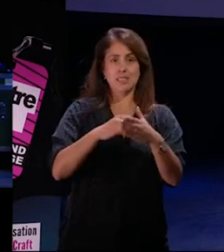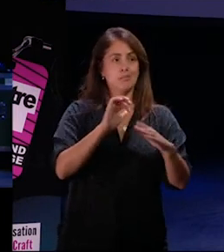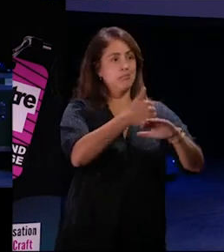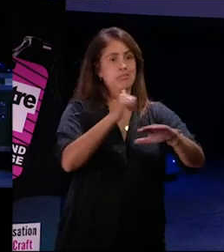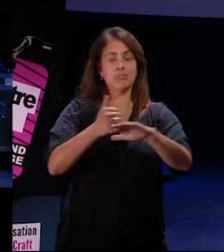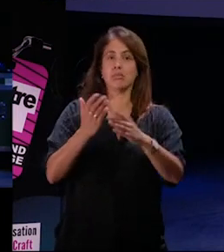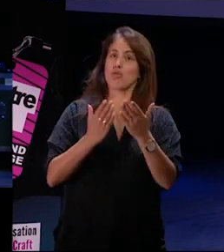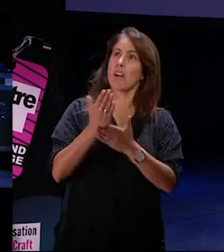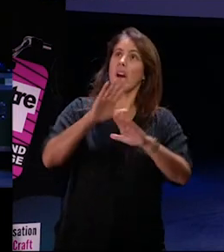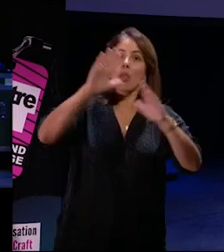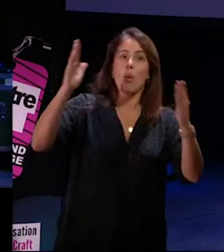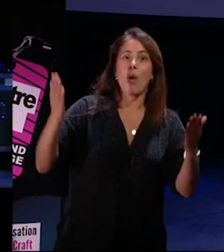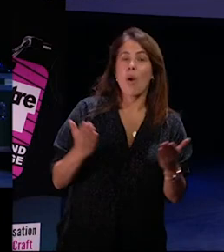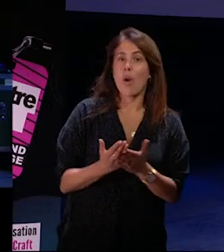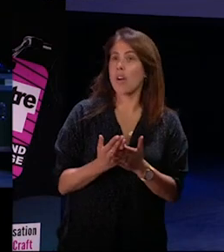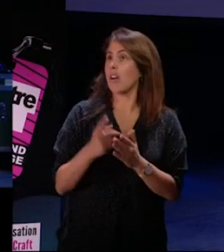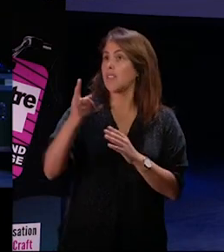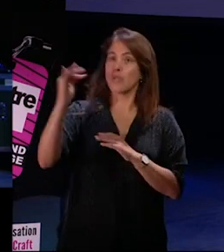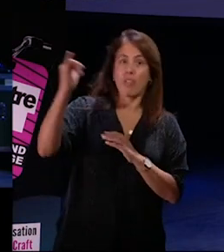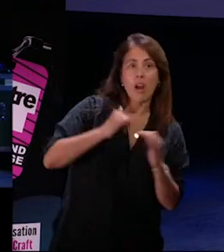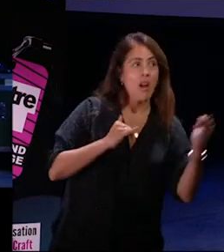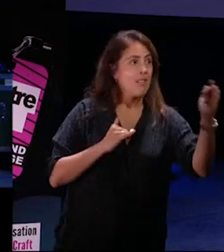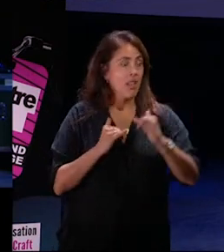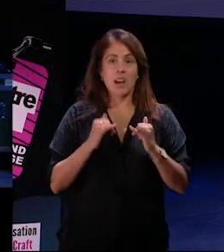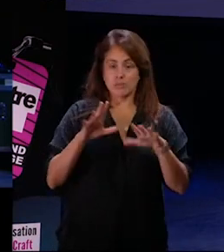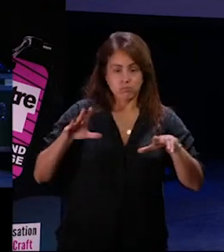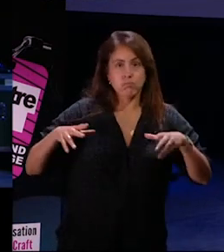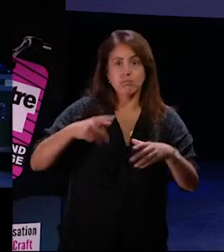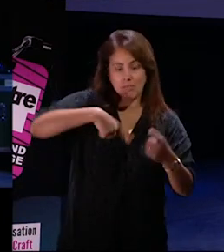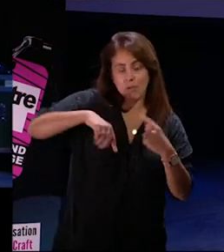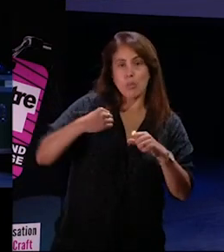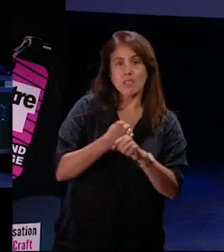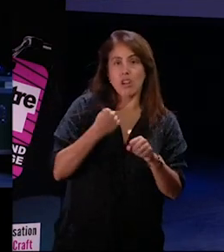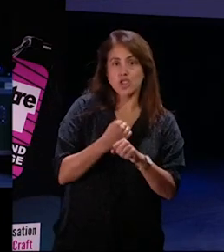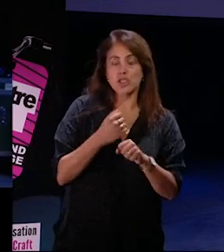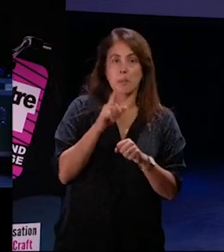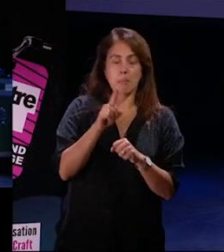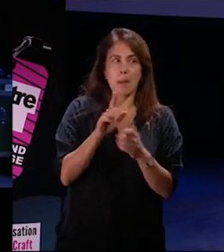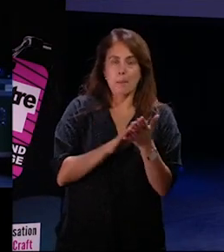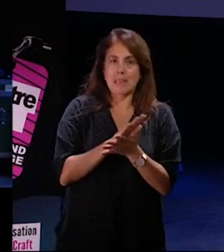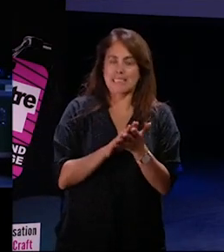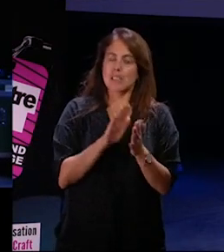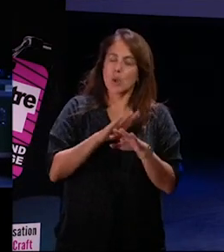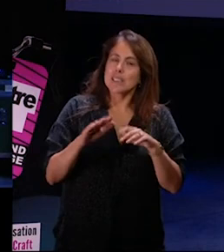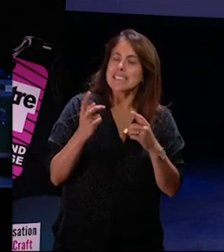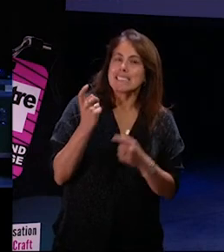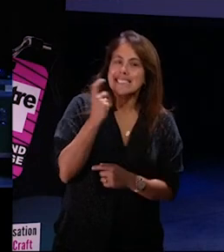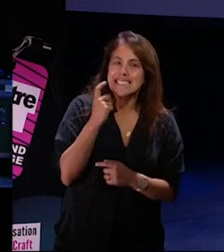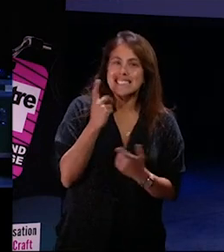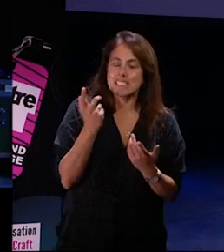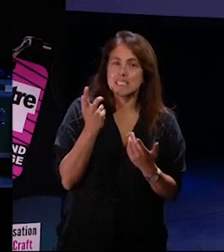world. They have to come from different parts of the world to be able to come together to put a production on. And therefore, it's not so easy if you're having to